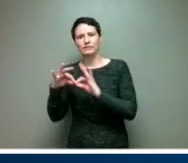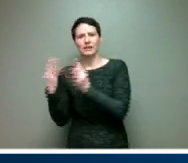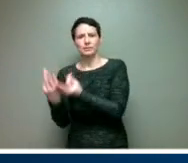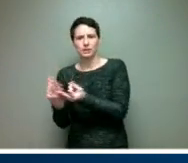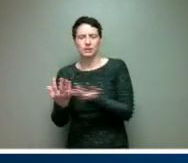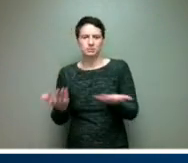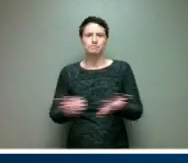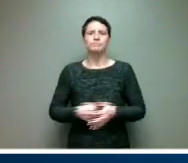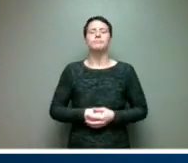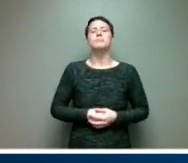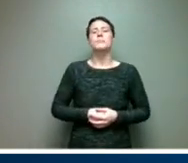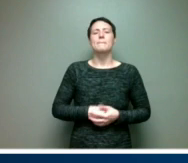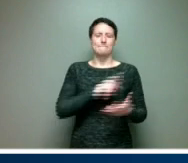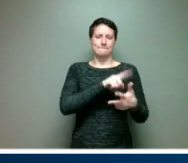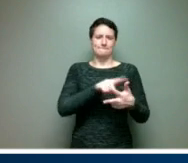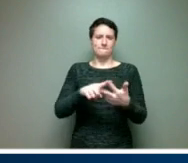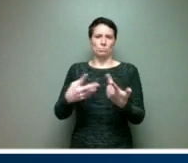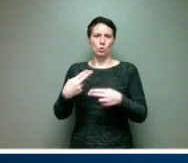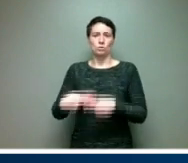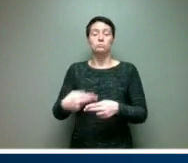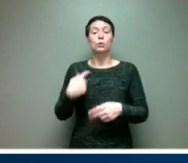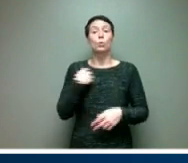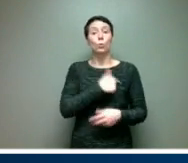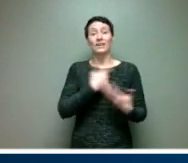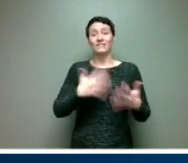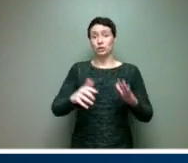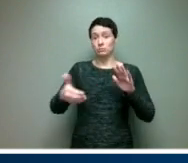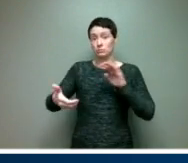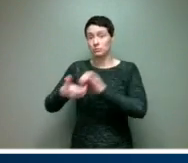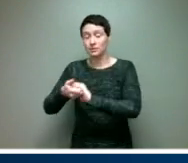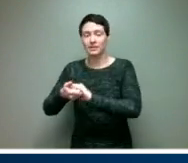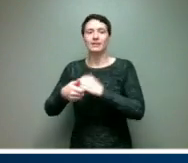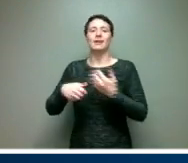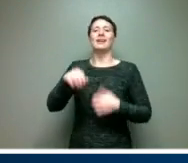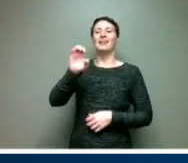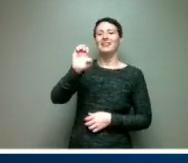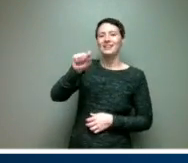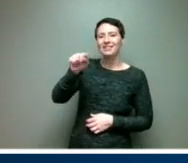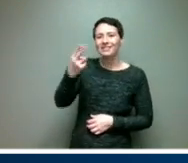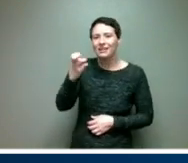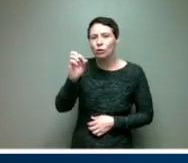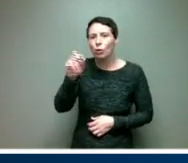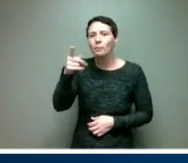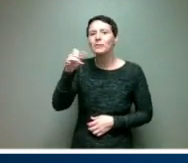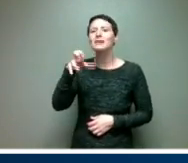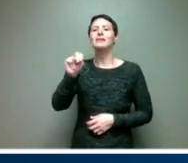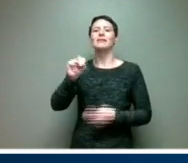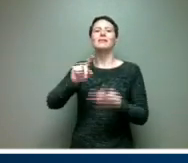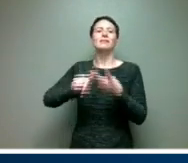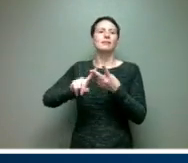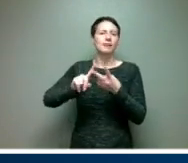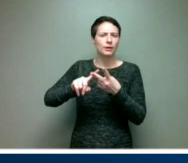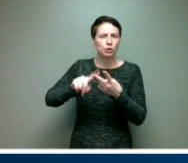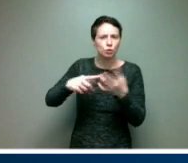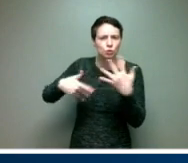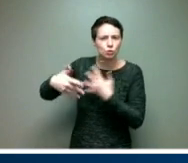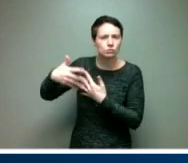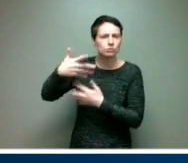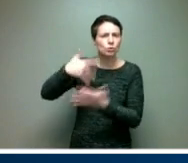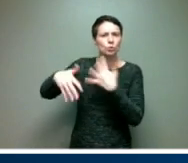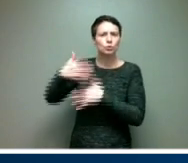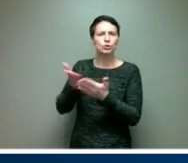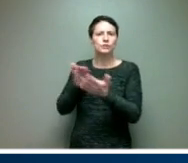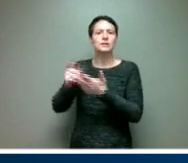with Ethiopian, Talawahido, Social Services, Ohio Hispanic